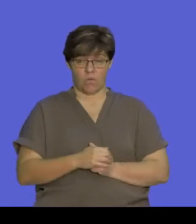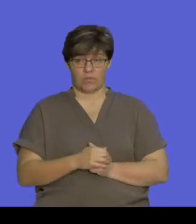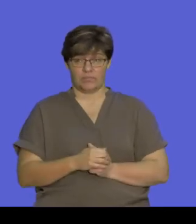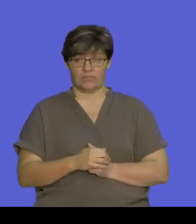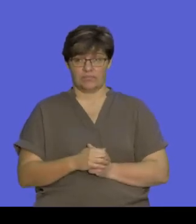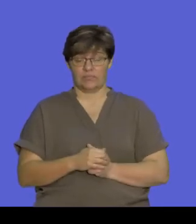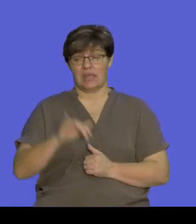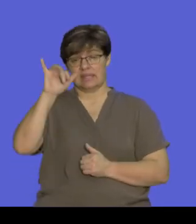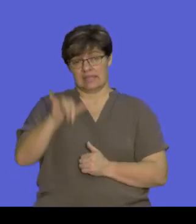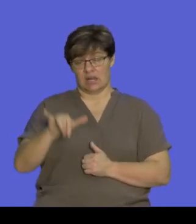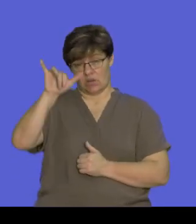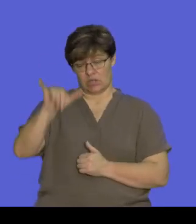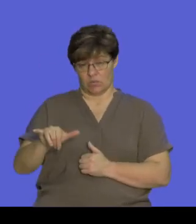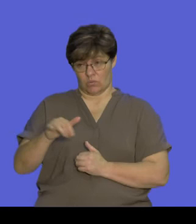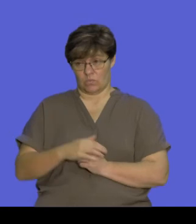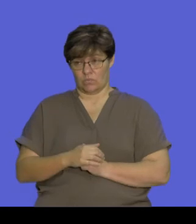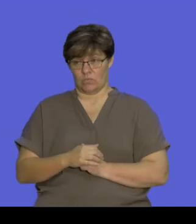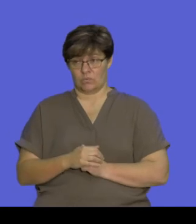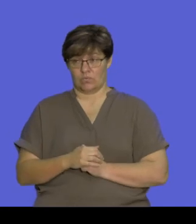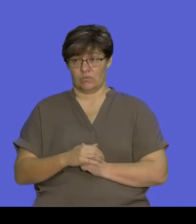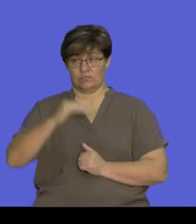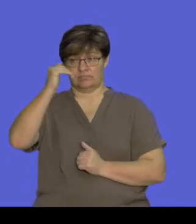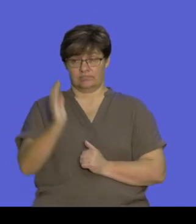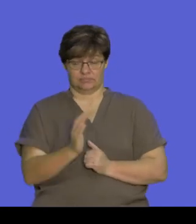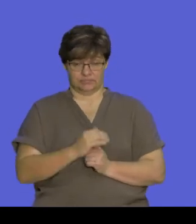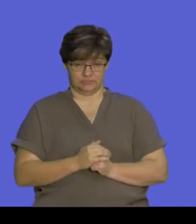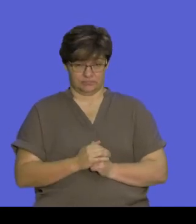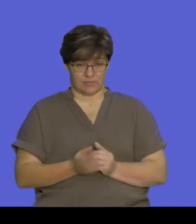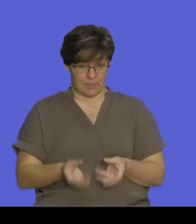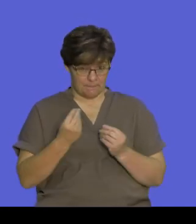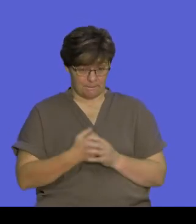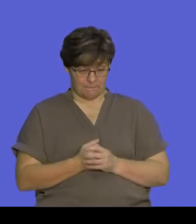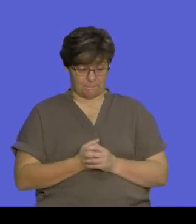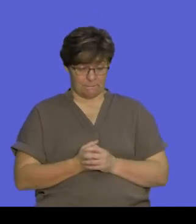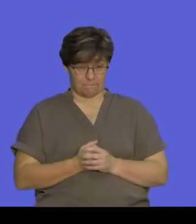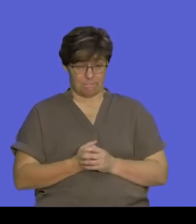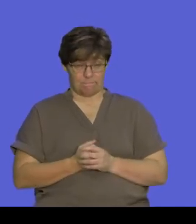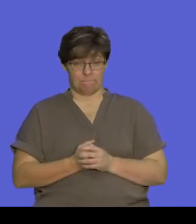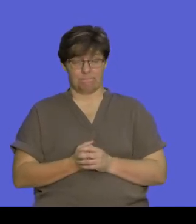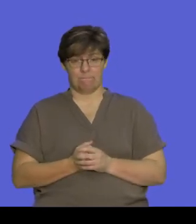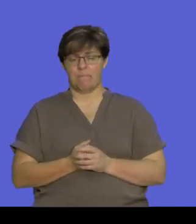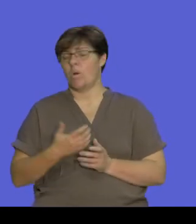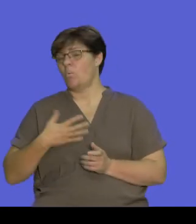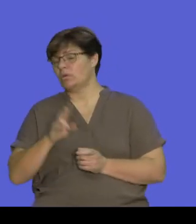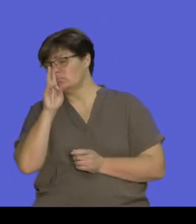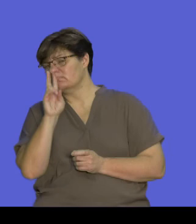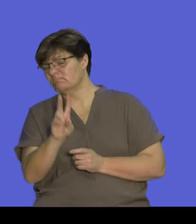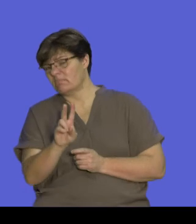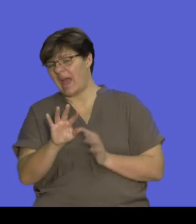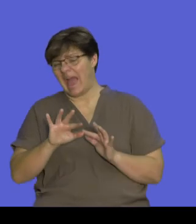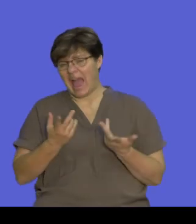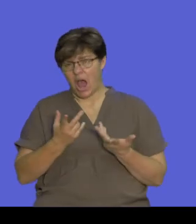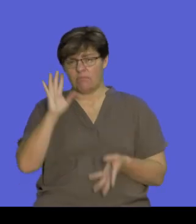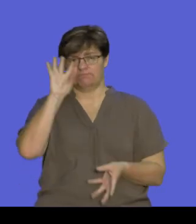yellow, yellow. Have you got that? We're wanting to see how these add up